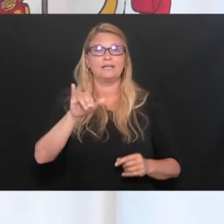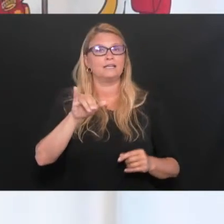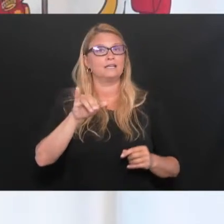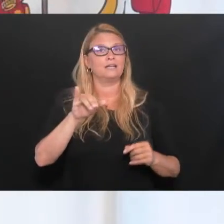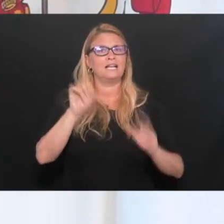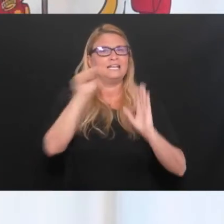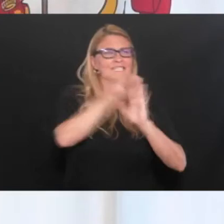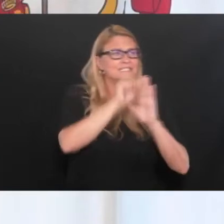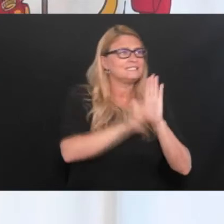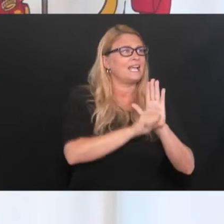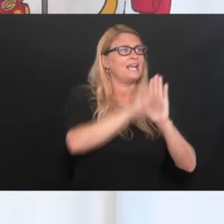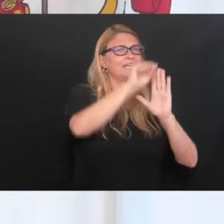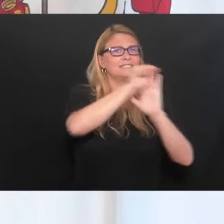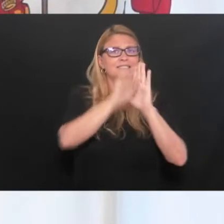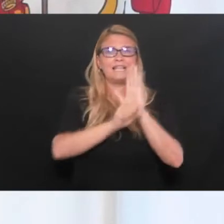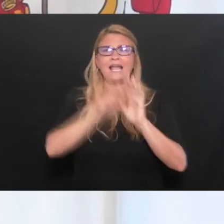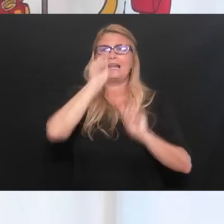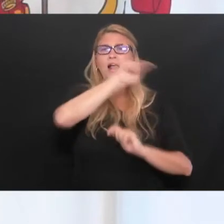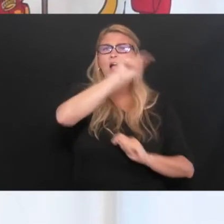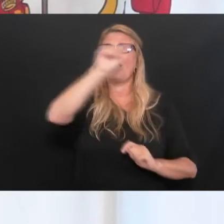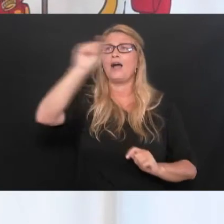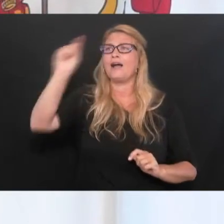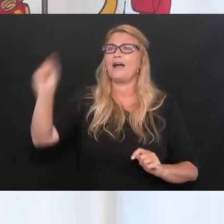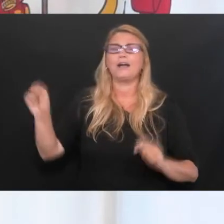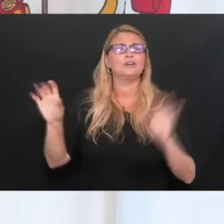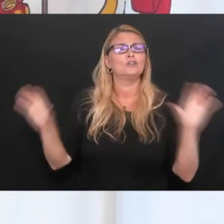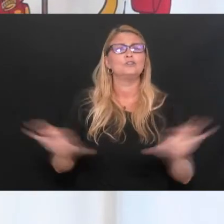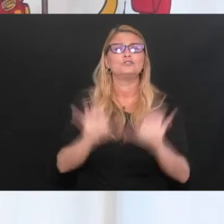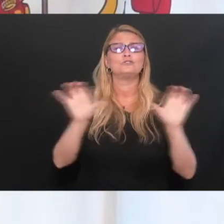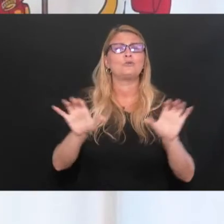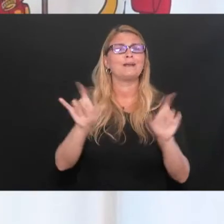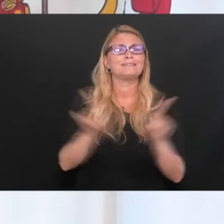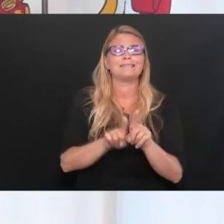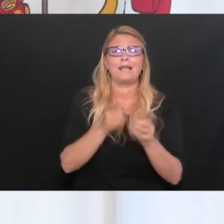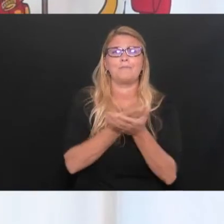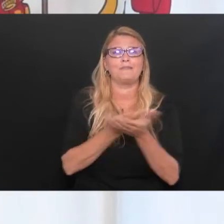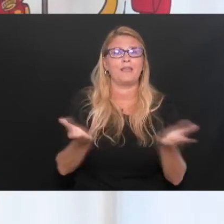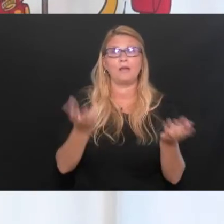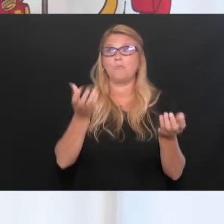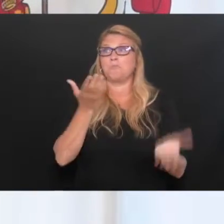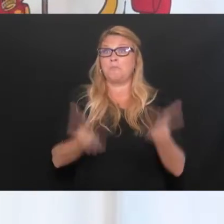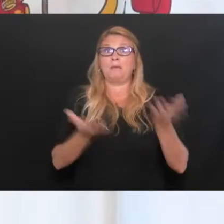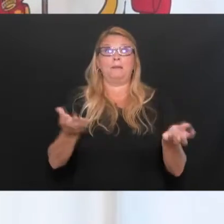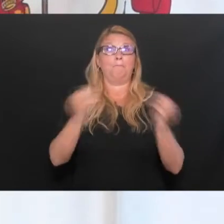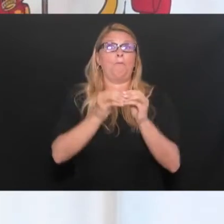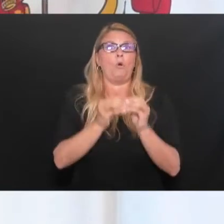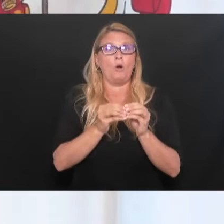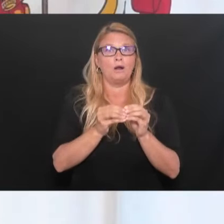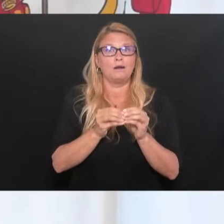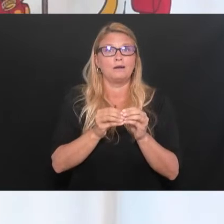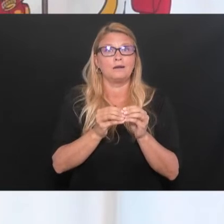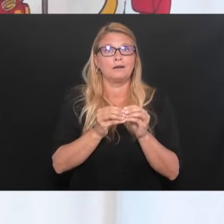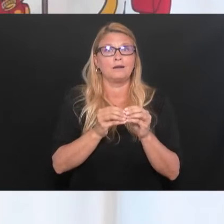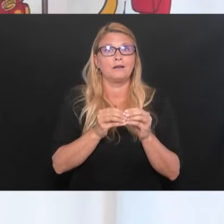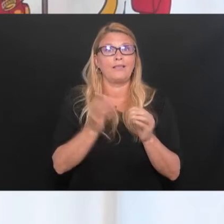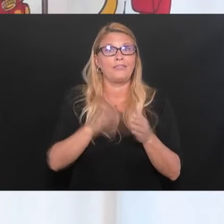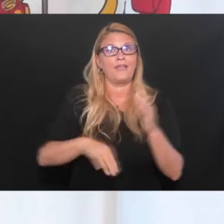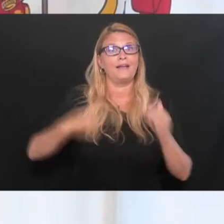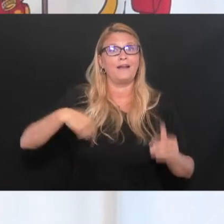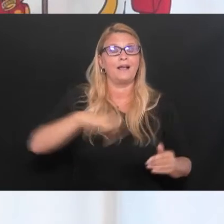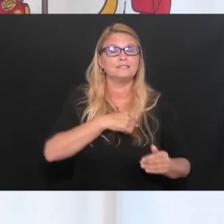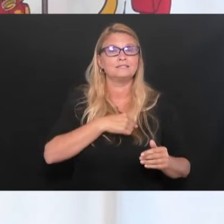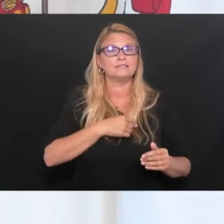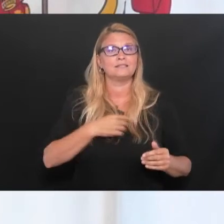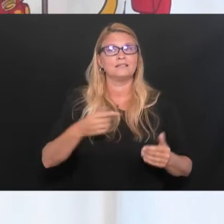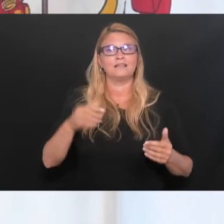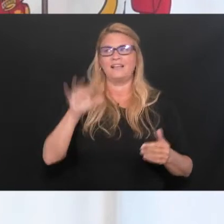state after state is doing exactly the same thing or even more than what we're doing. And it is